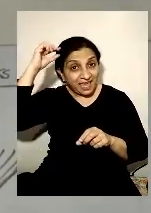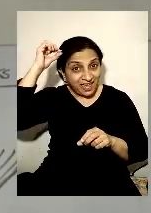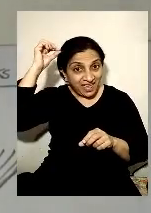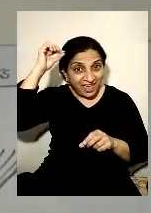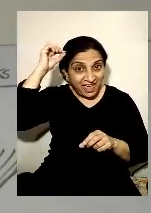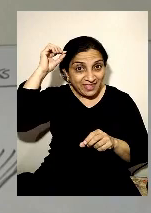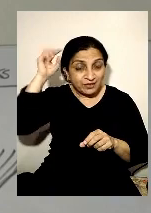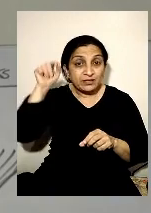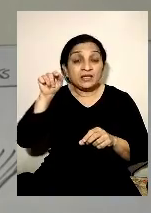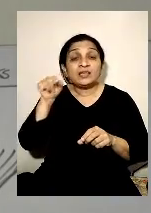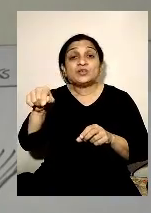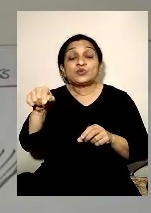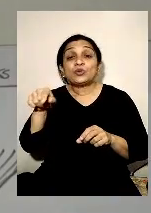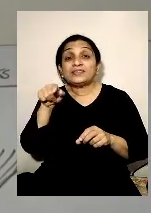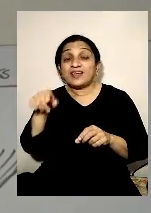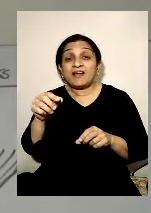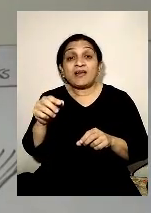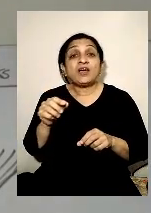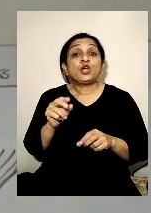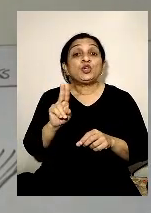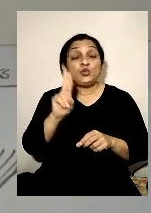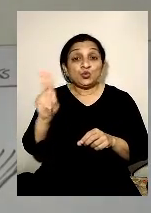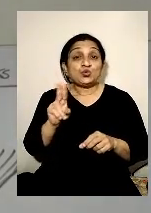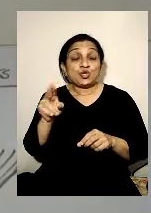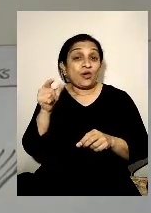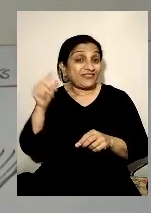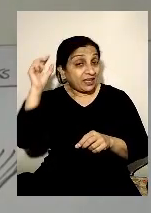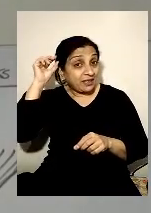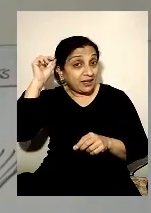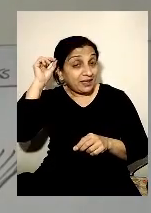dust from and organisms getting in